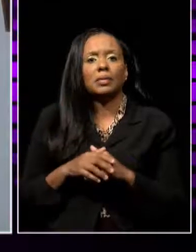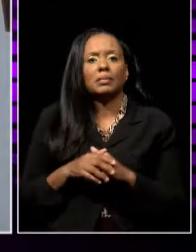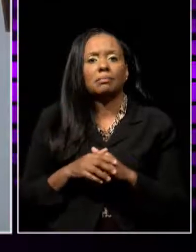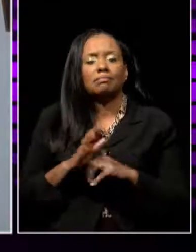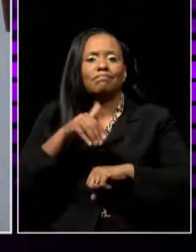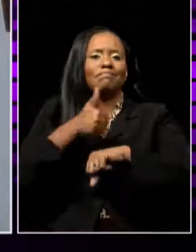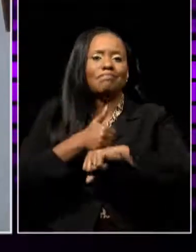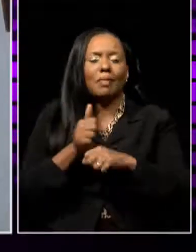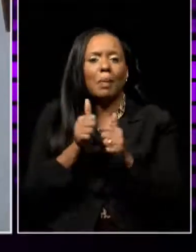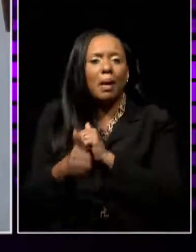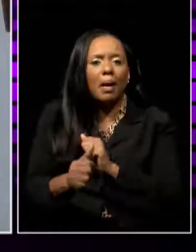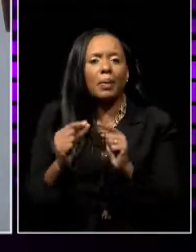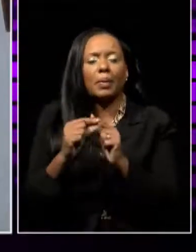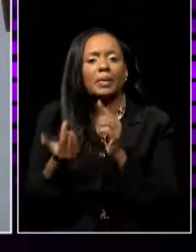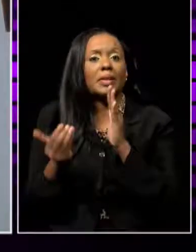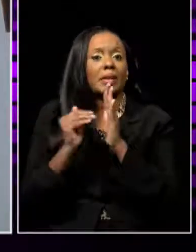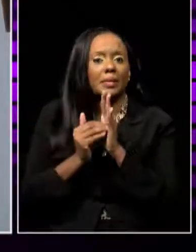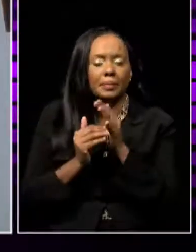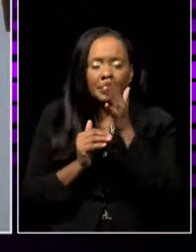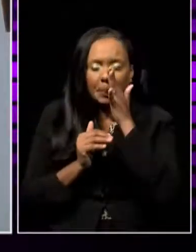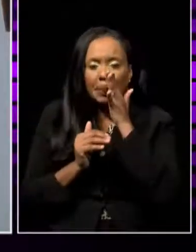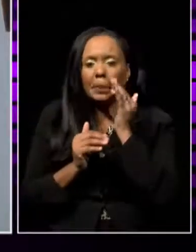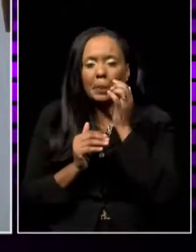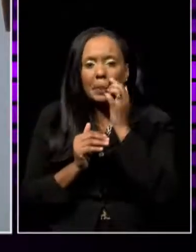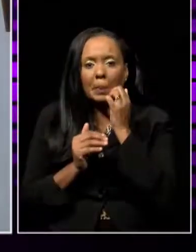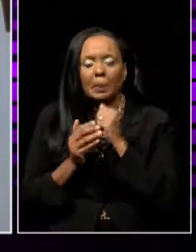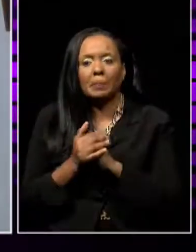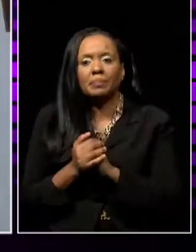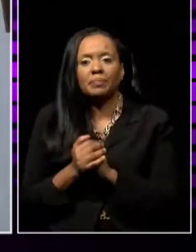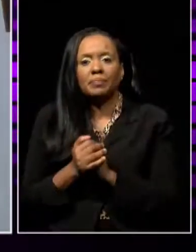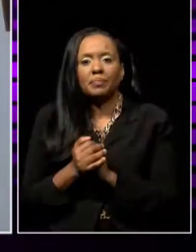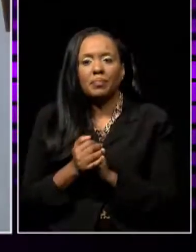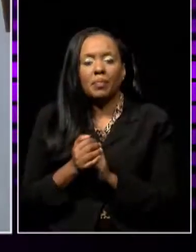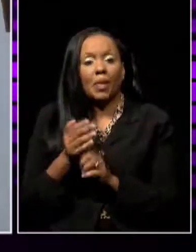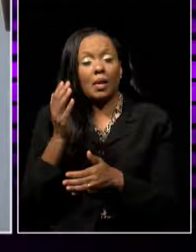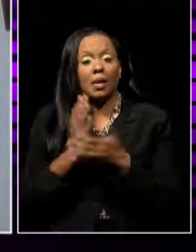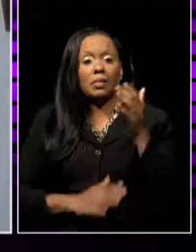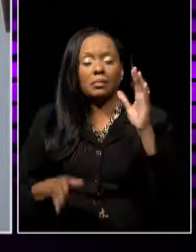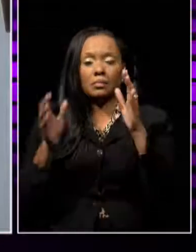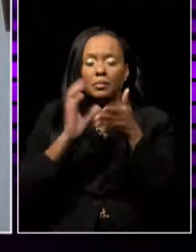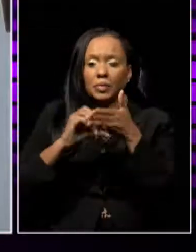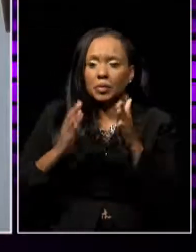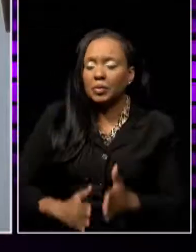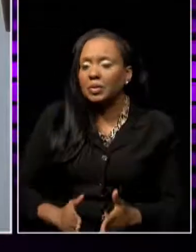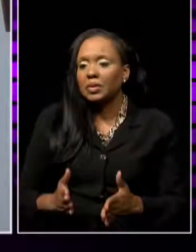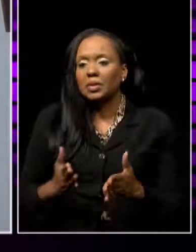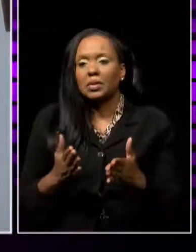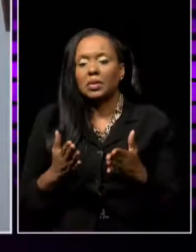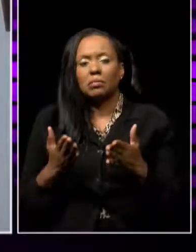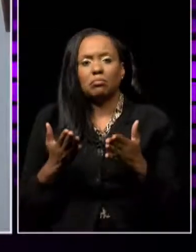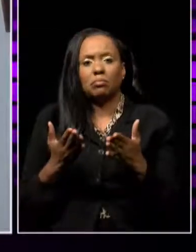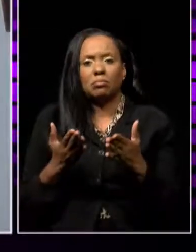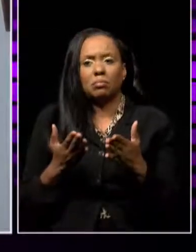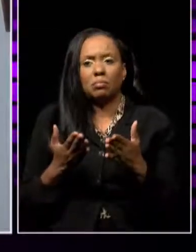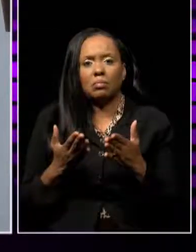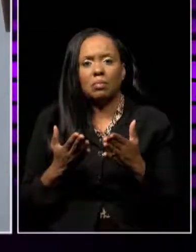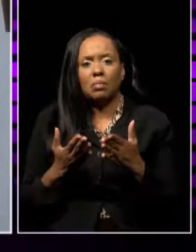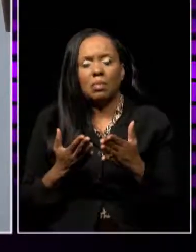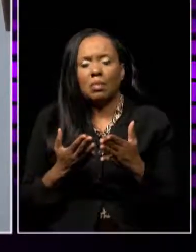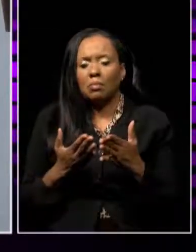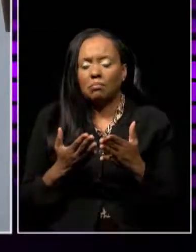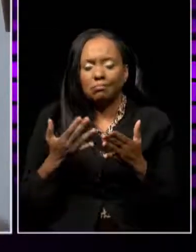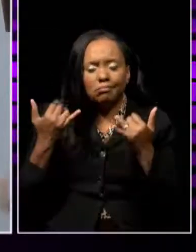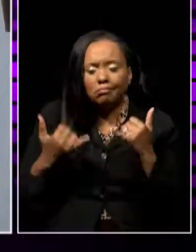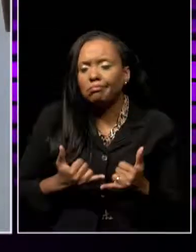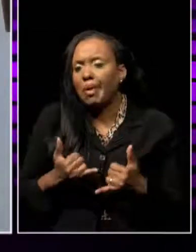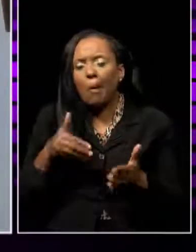something that's common to the students, and because it's not common to them in first instance, they're now calling very regularly to get their password